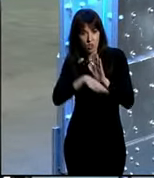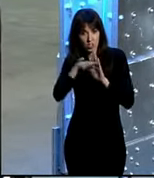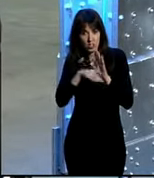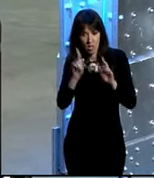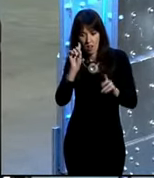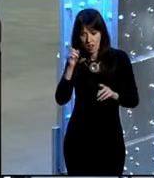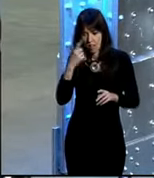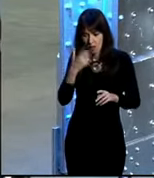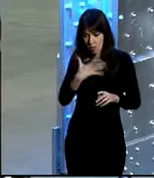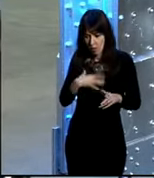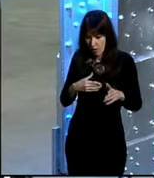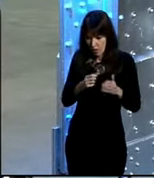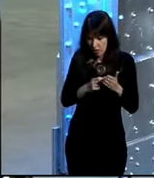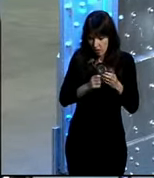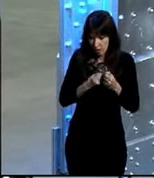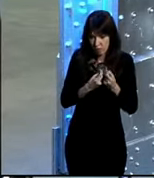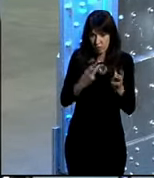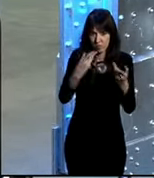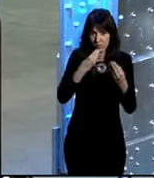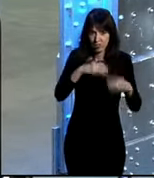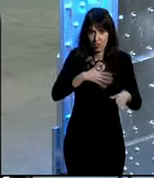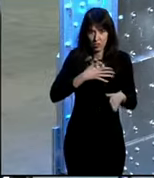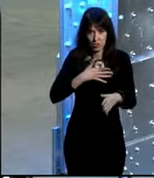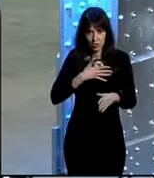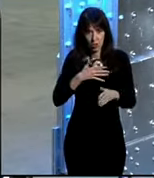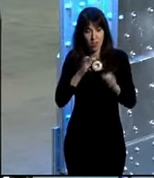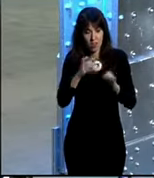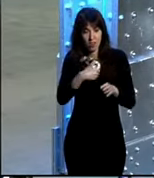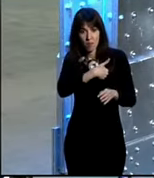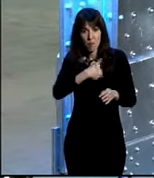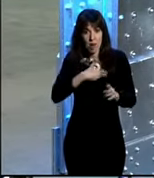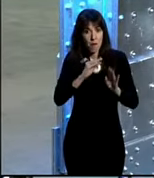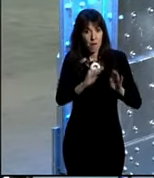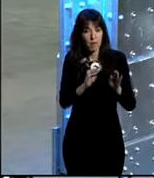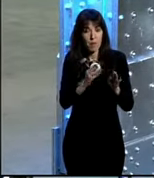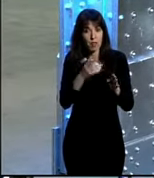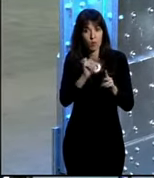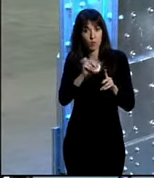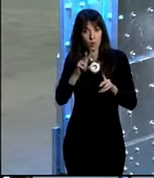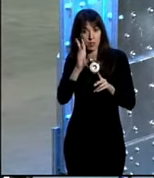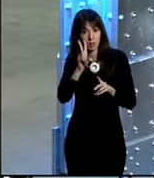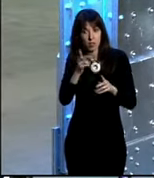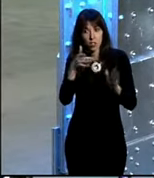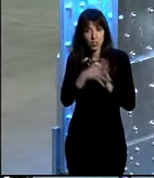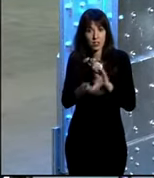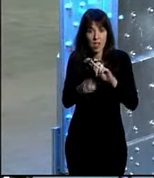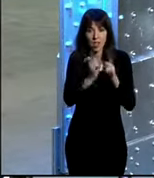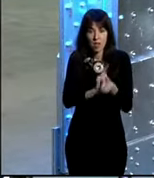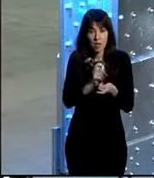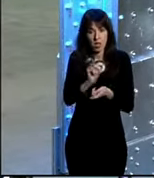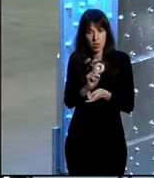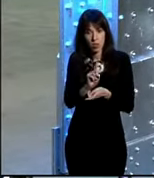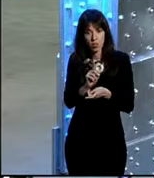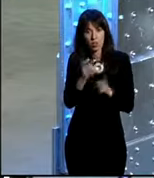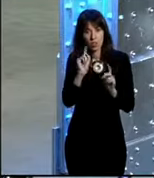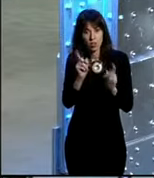become aware of the new possibilities. And screenwriters also have different